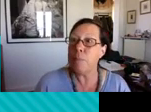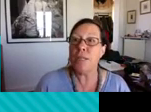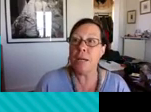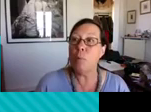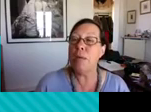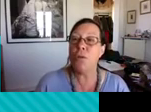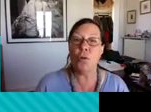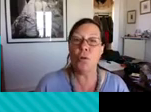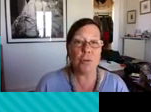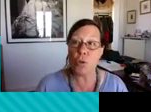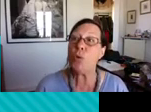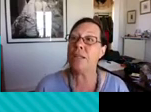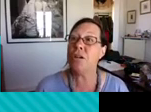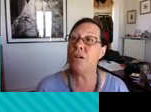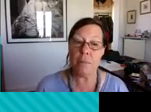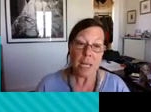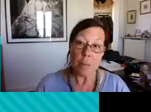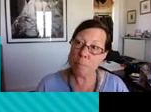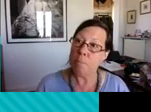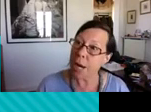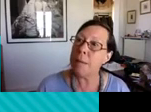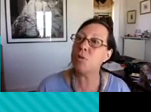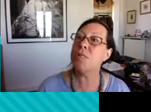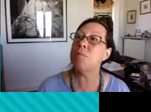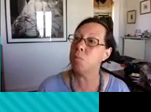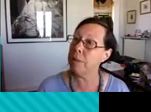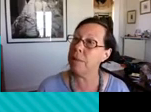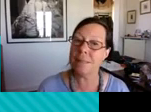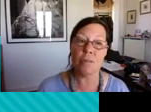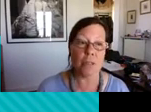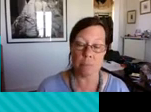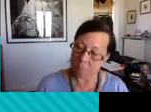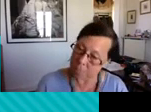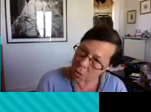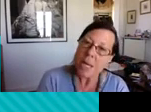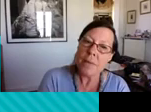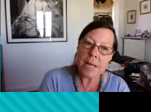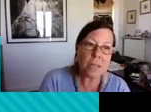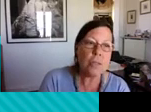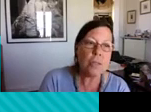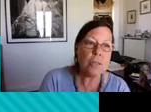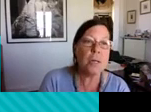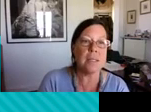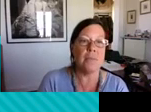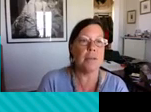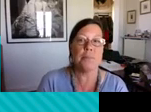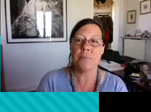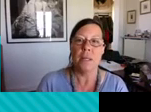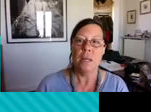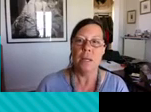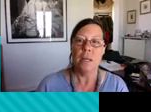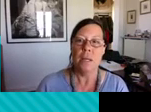because apparently that will make you, if you do get COVID, perhaps your symptoms will be less severe. So that's a nuancing